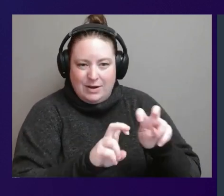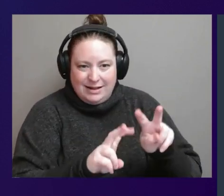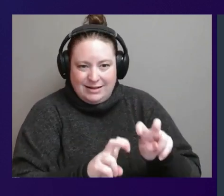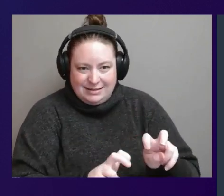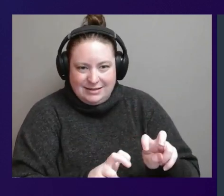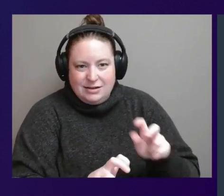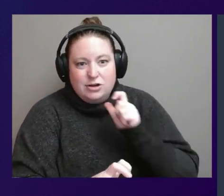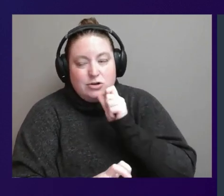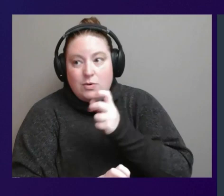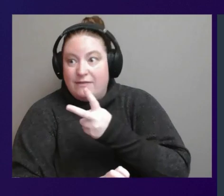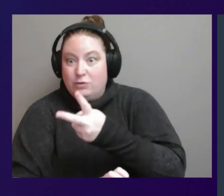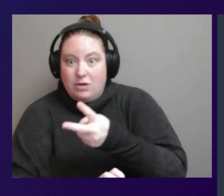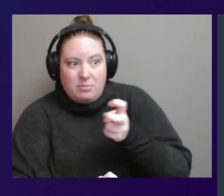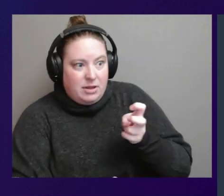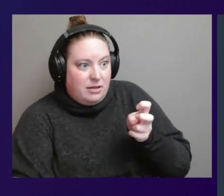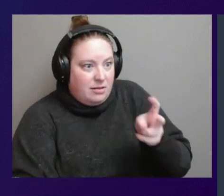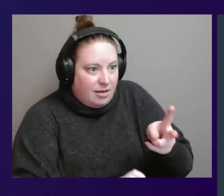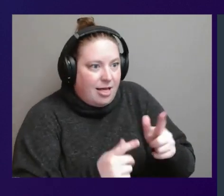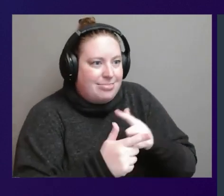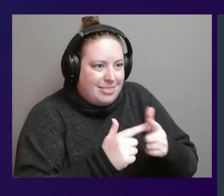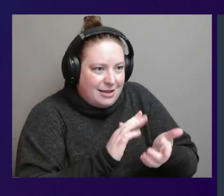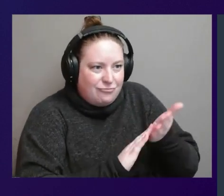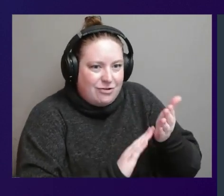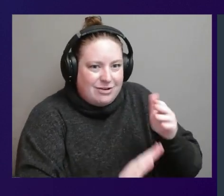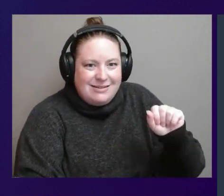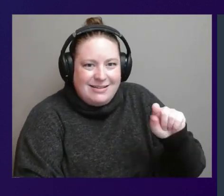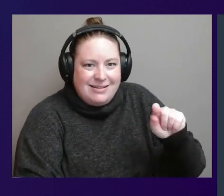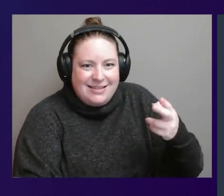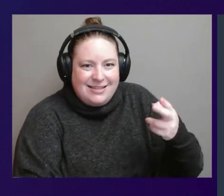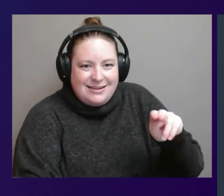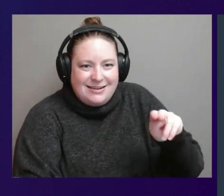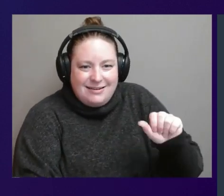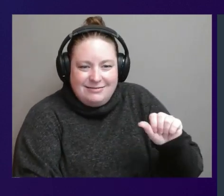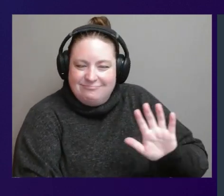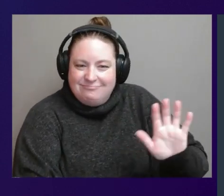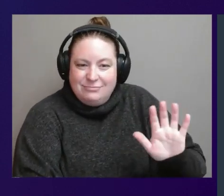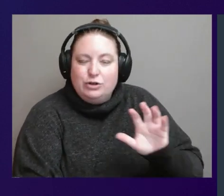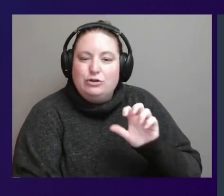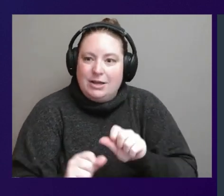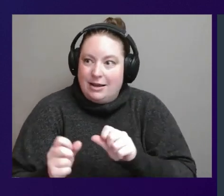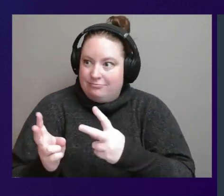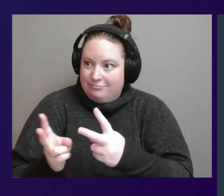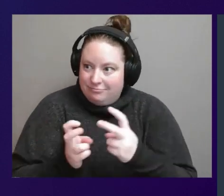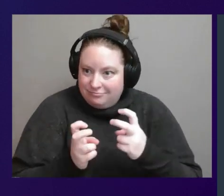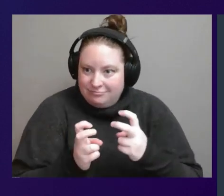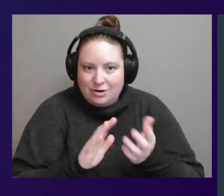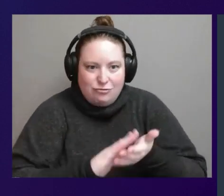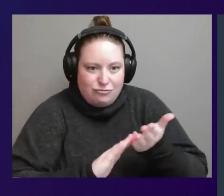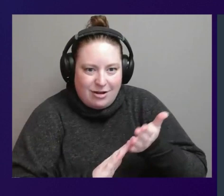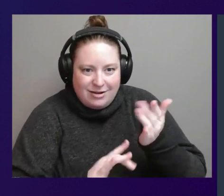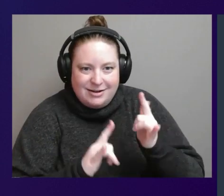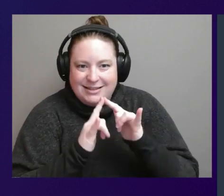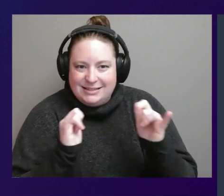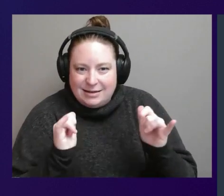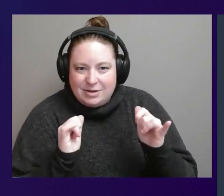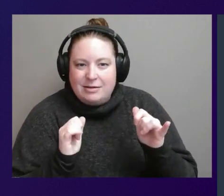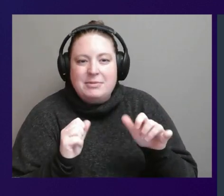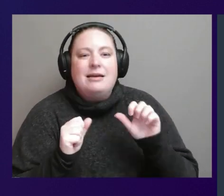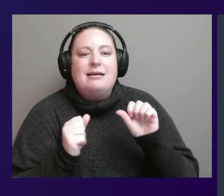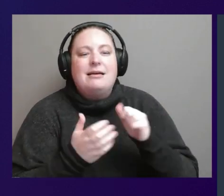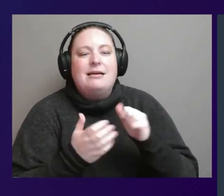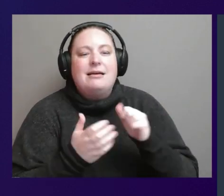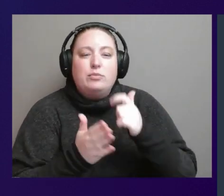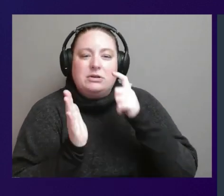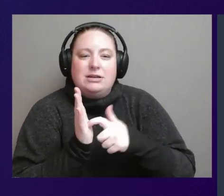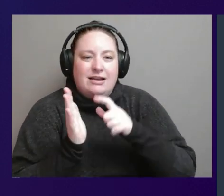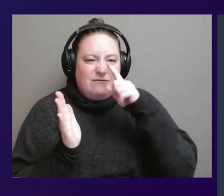new storage class. This saves you time and money while enabling you to detect fraud faster. Similarly, you can